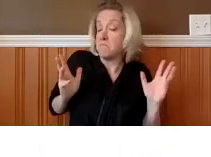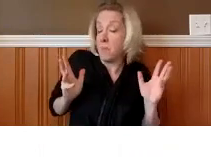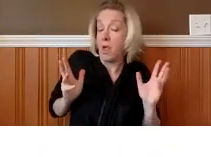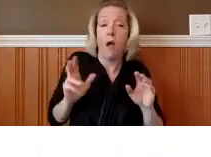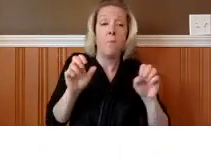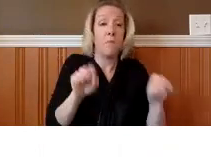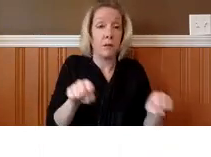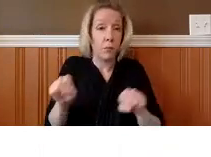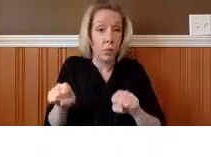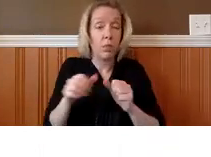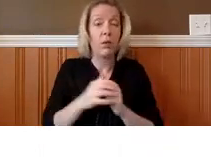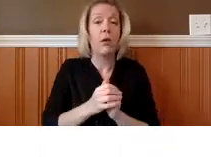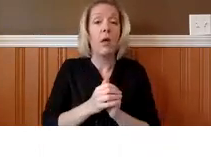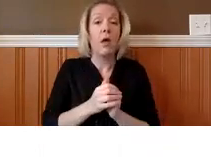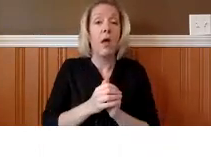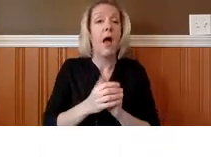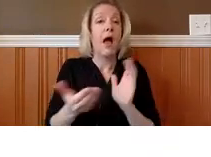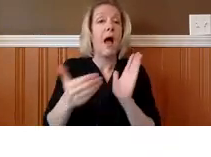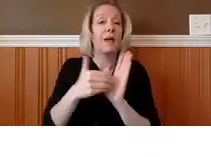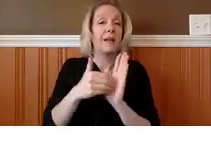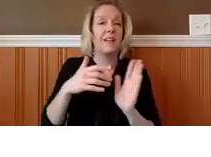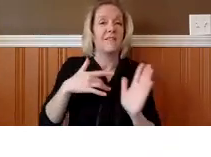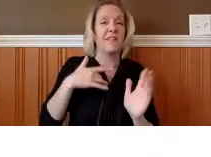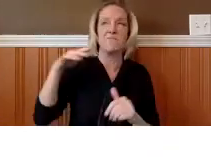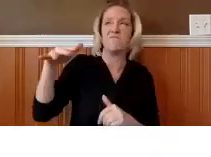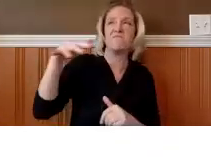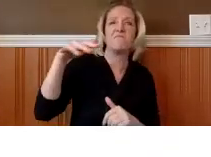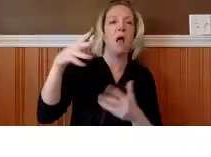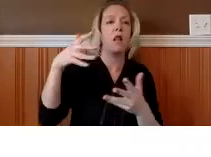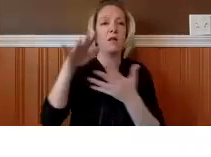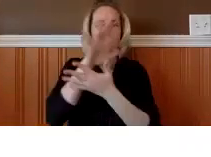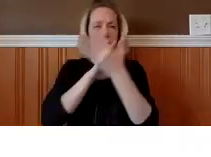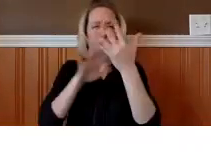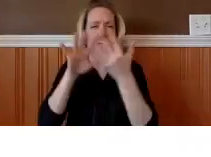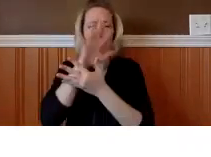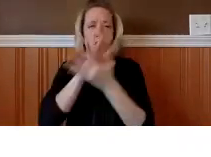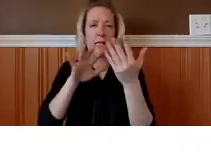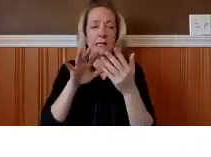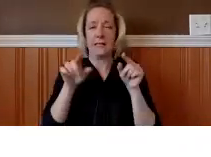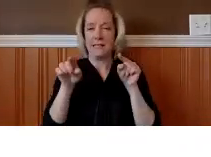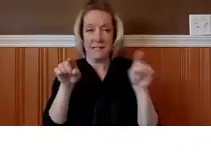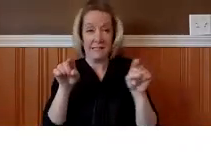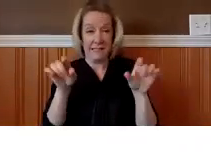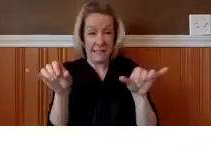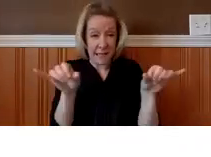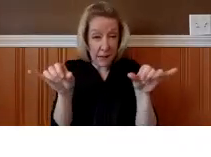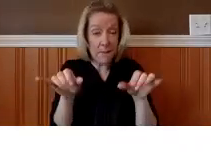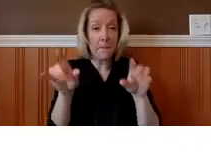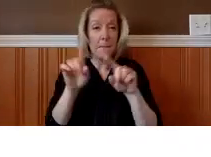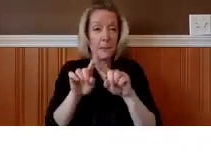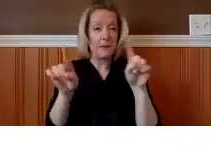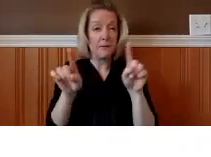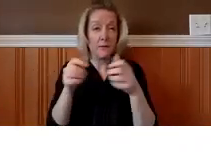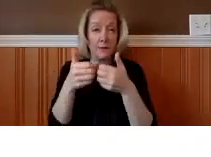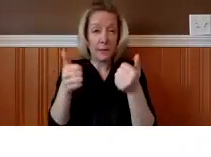not correct. So I think that there's still a lot of confusion about the similarities and differences between